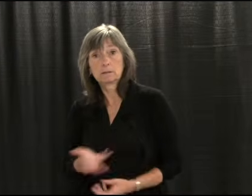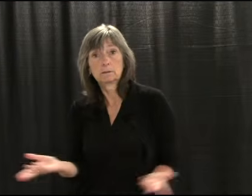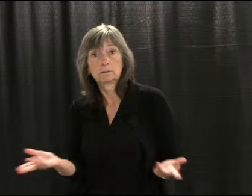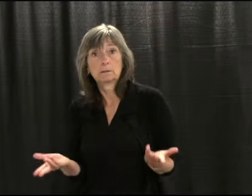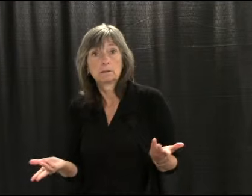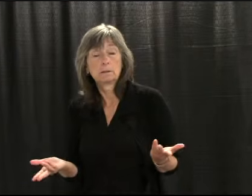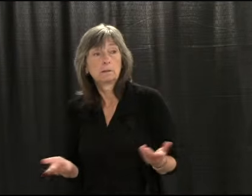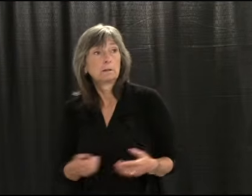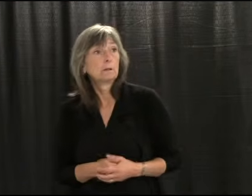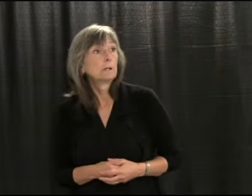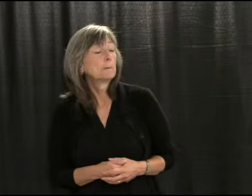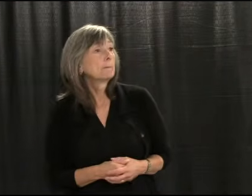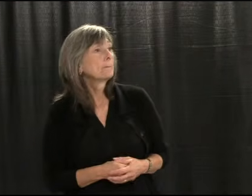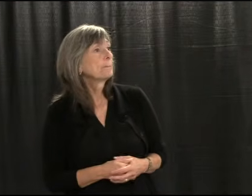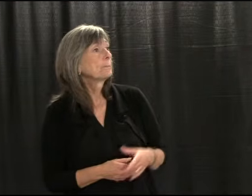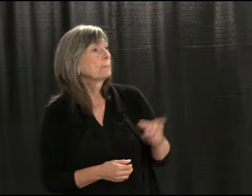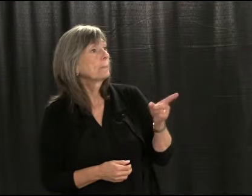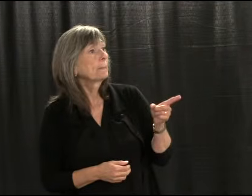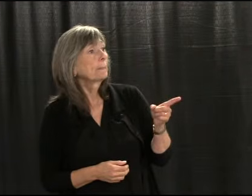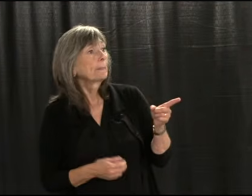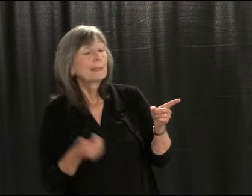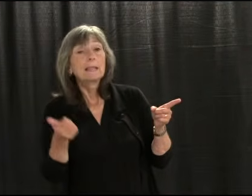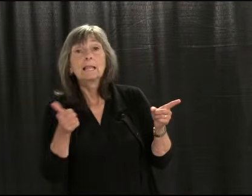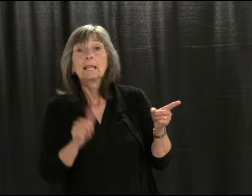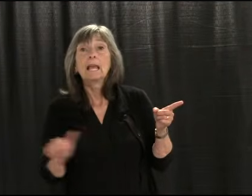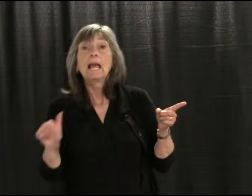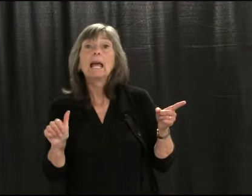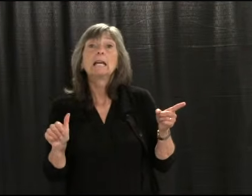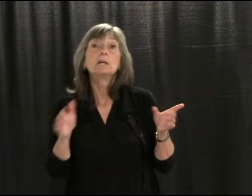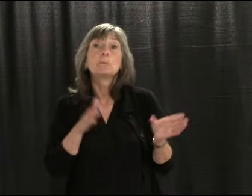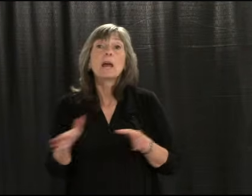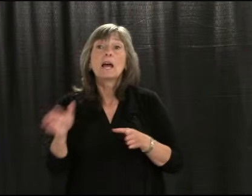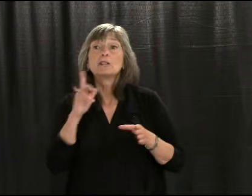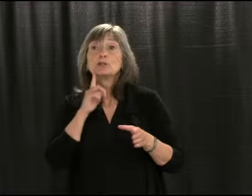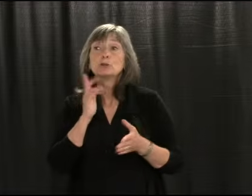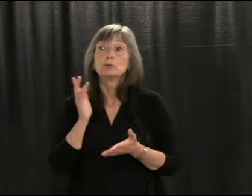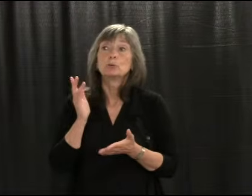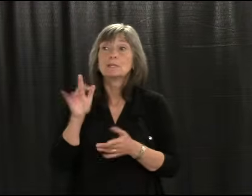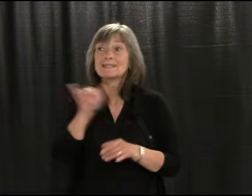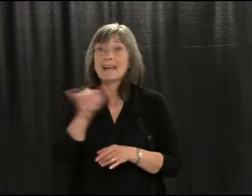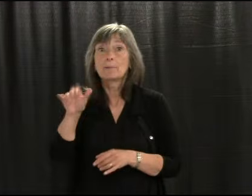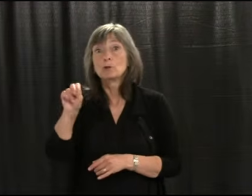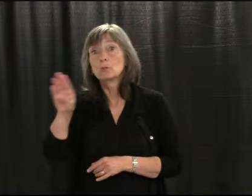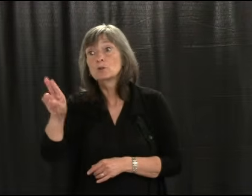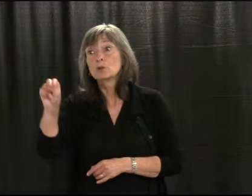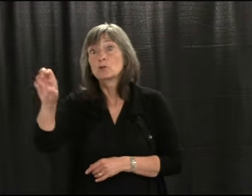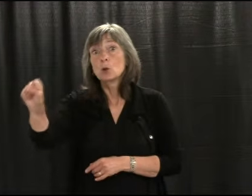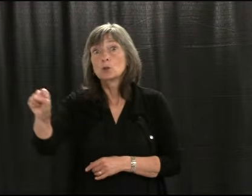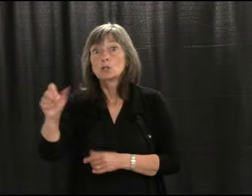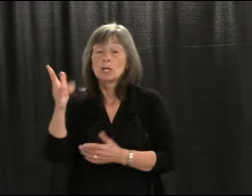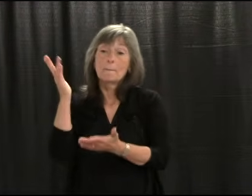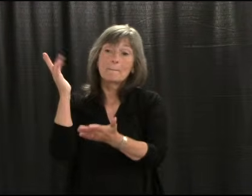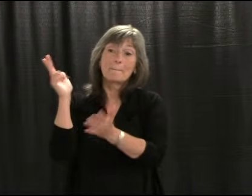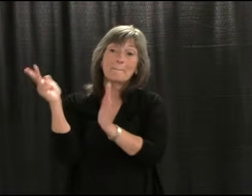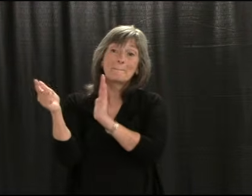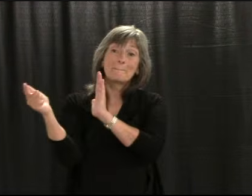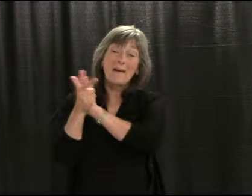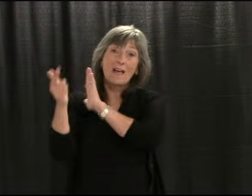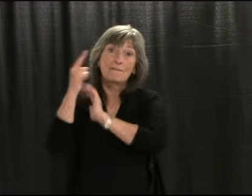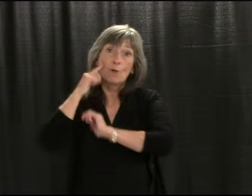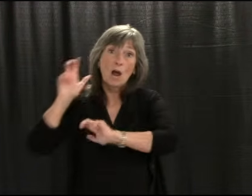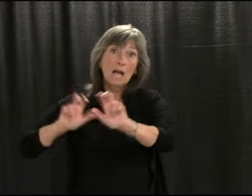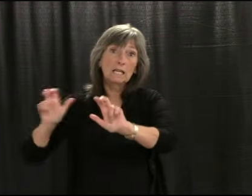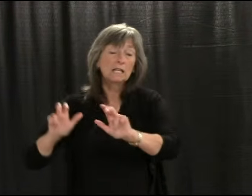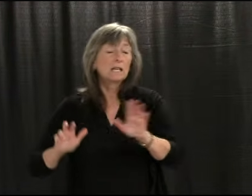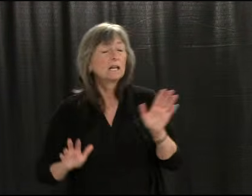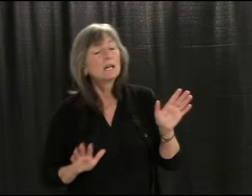there any plan to ban people from hiking, camping like Nova Scotia and New Brunswick have, given that? Look, it's very difficult to do that